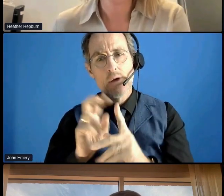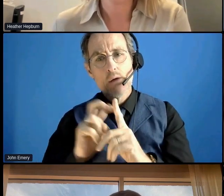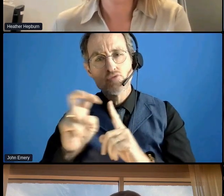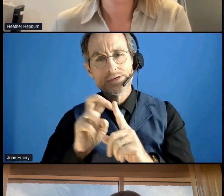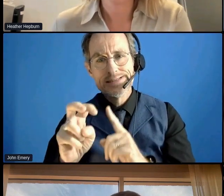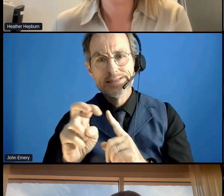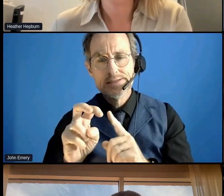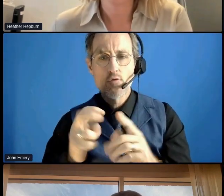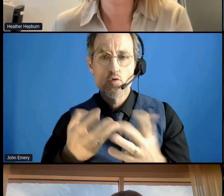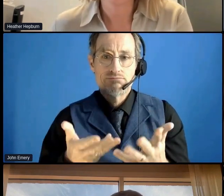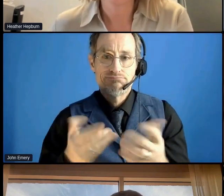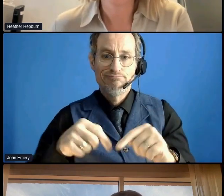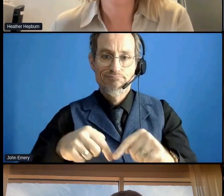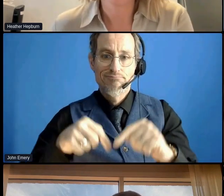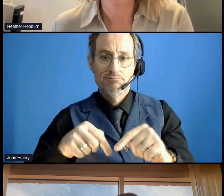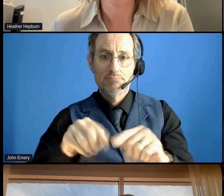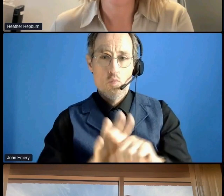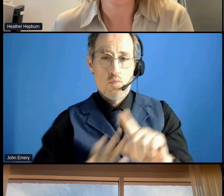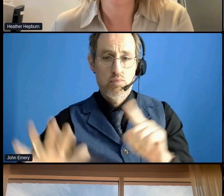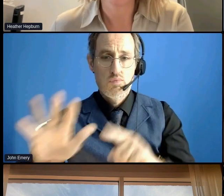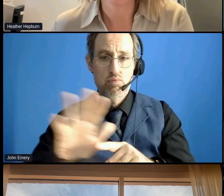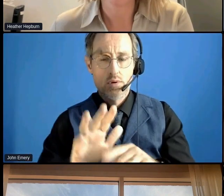of the breadth of what you're doing?